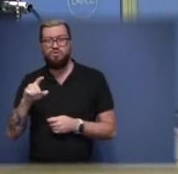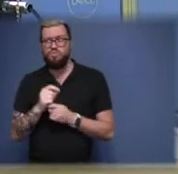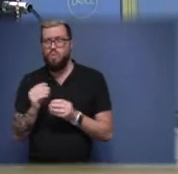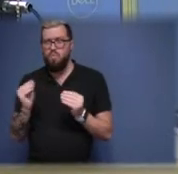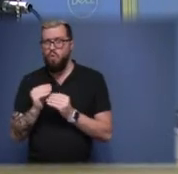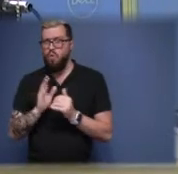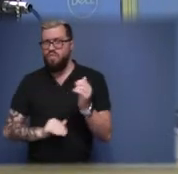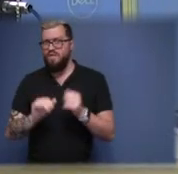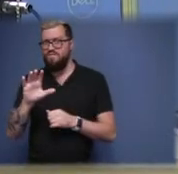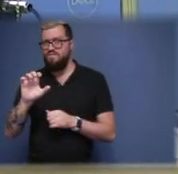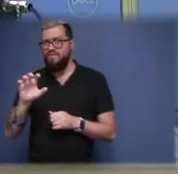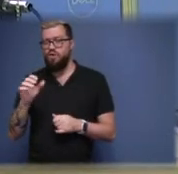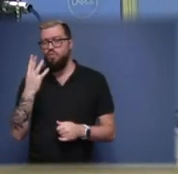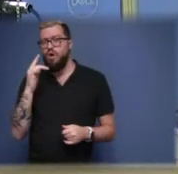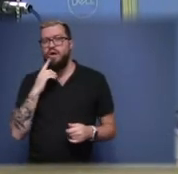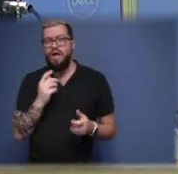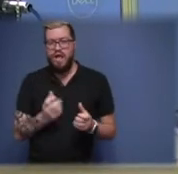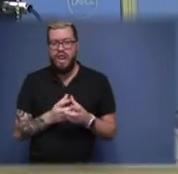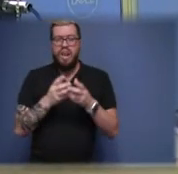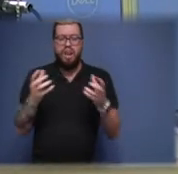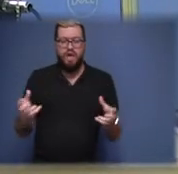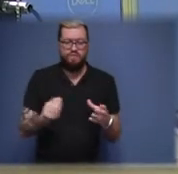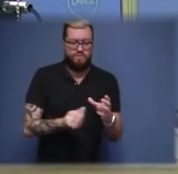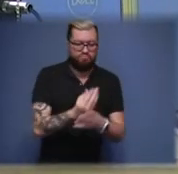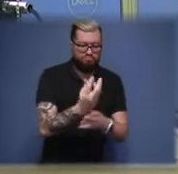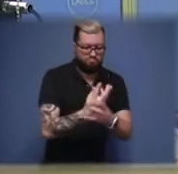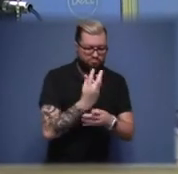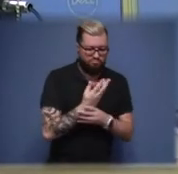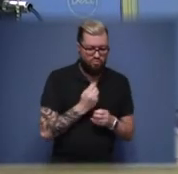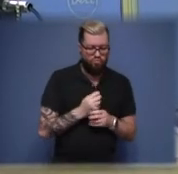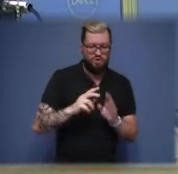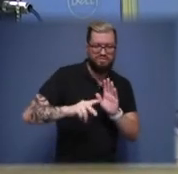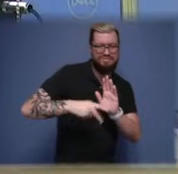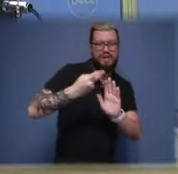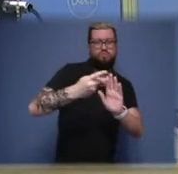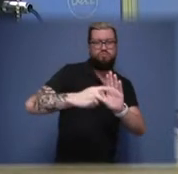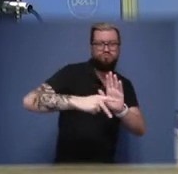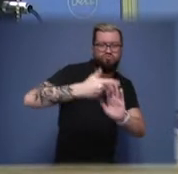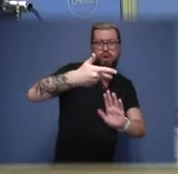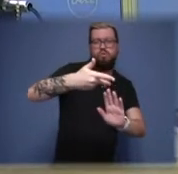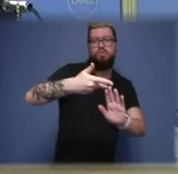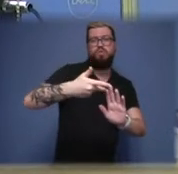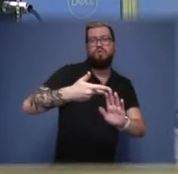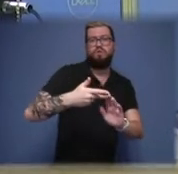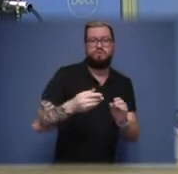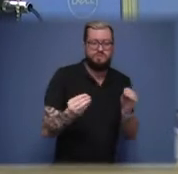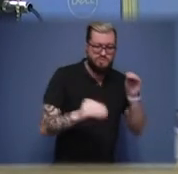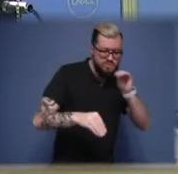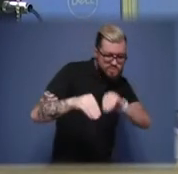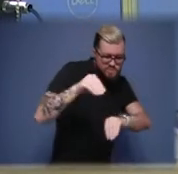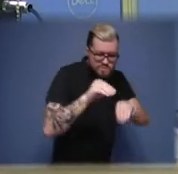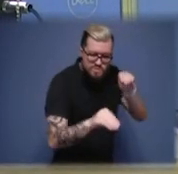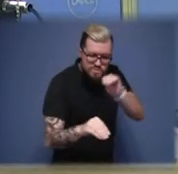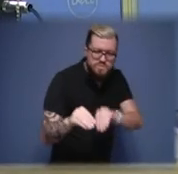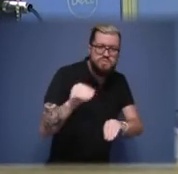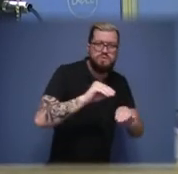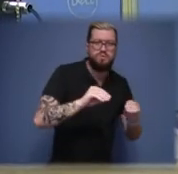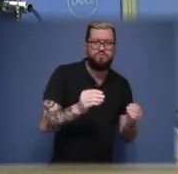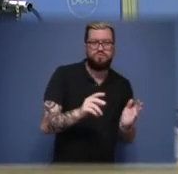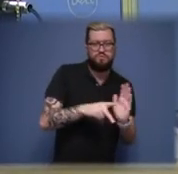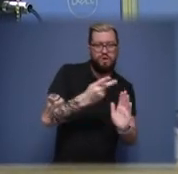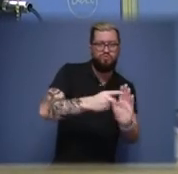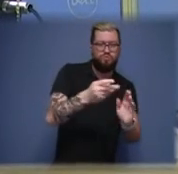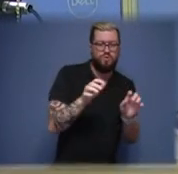because much of the crops that we grew, we doubled and triple cropped. And none of it